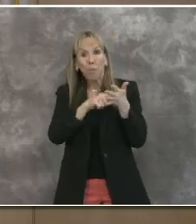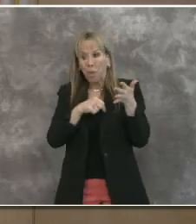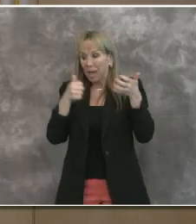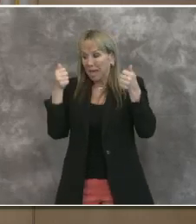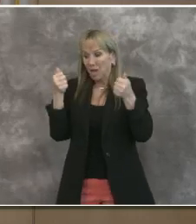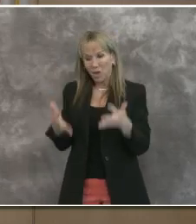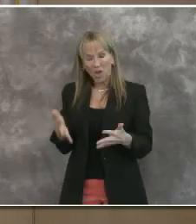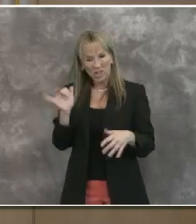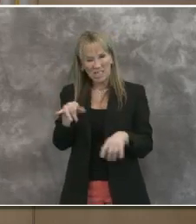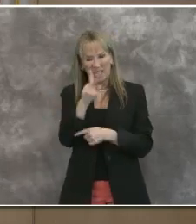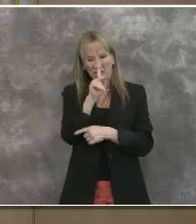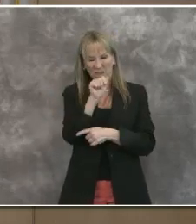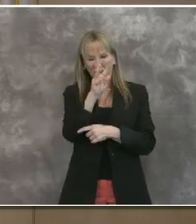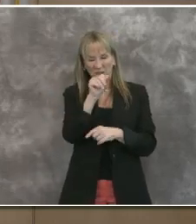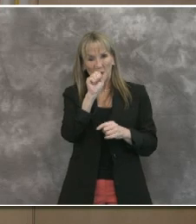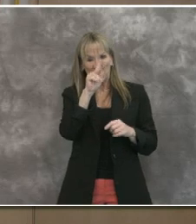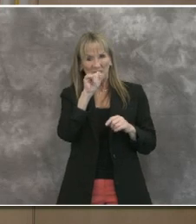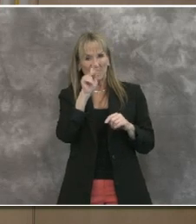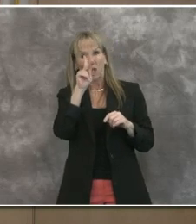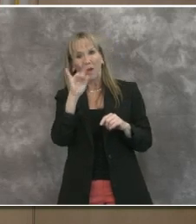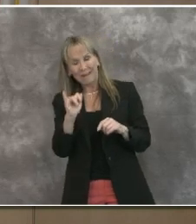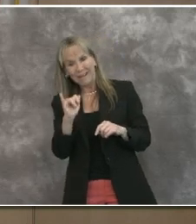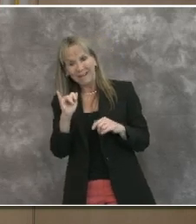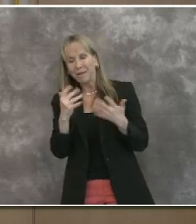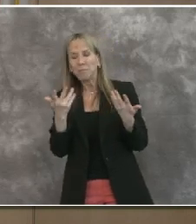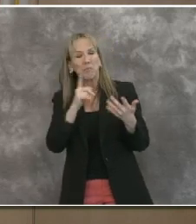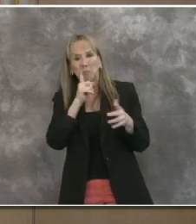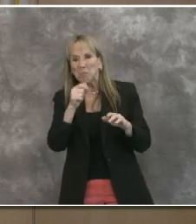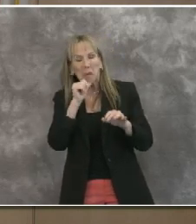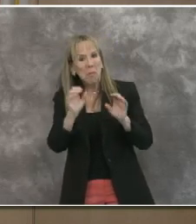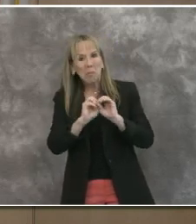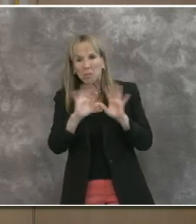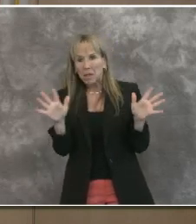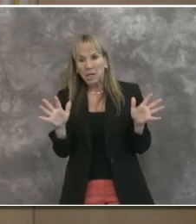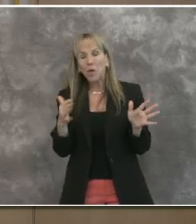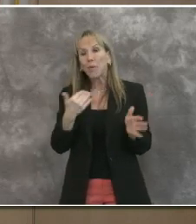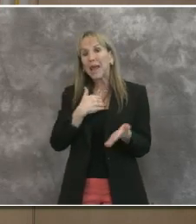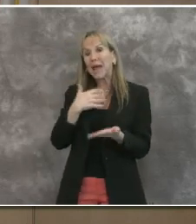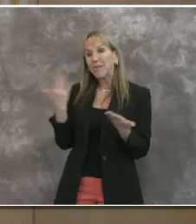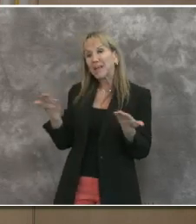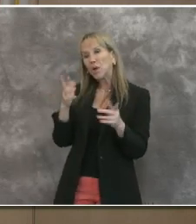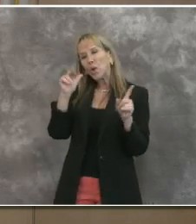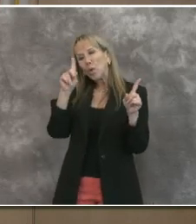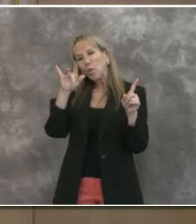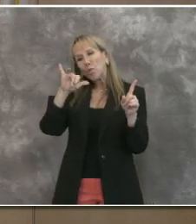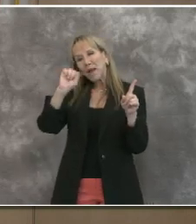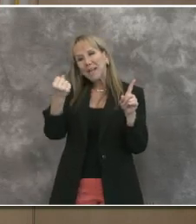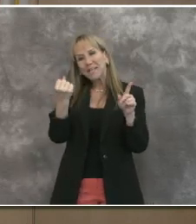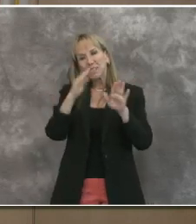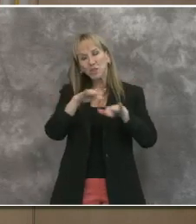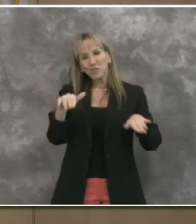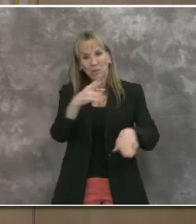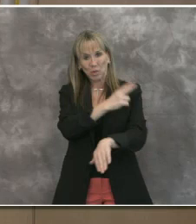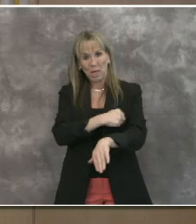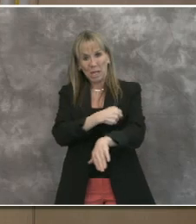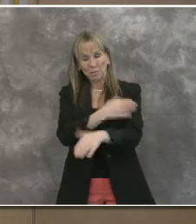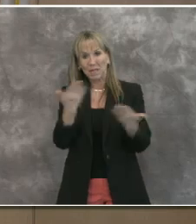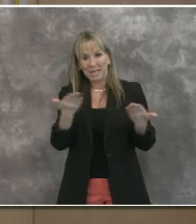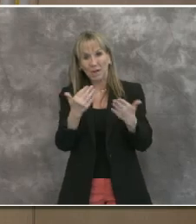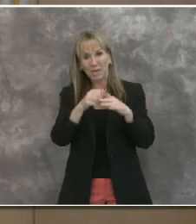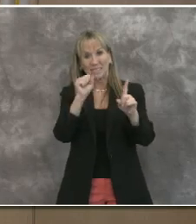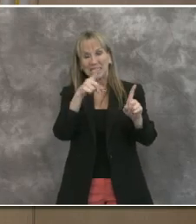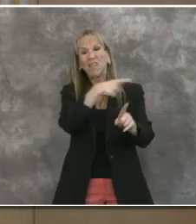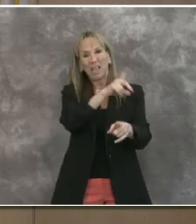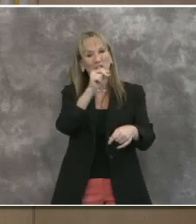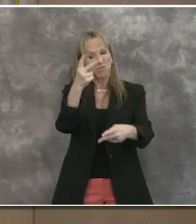causes of Kawasaki's are not clear. There is a center of excellence here at Rady Children's Hospital in San Diego that cares for